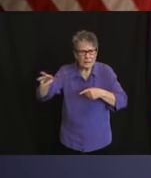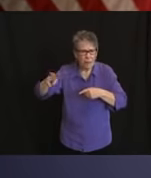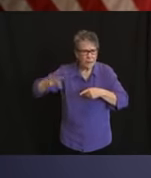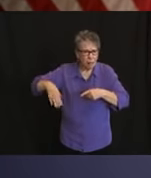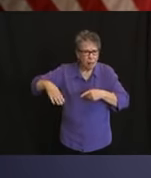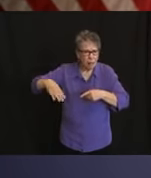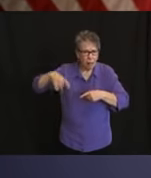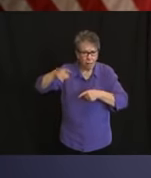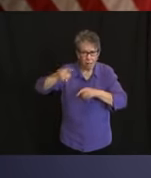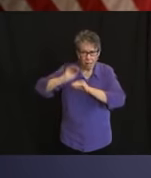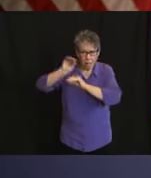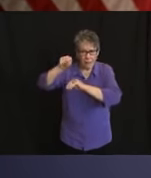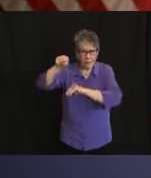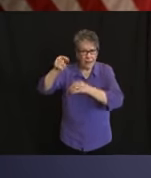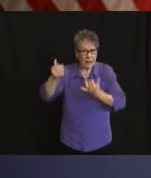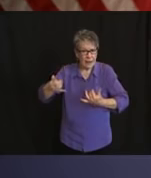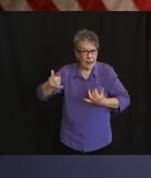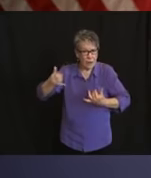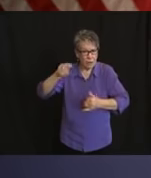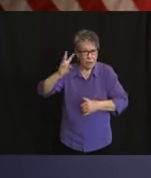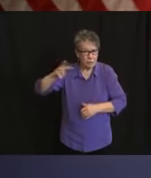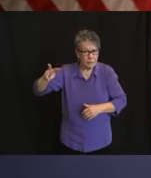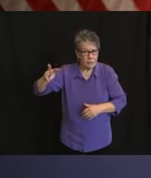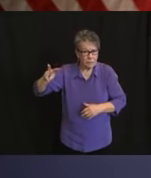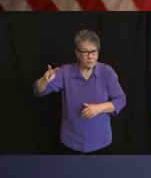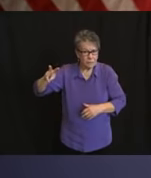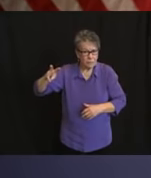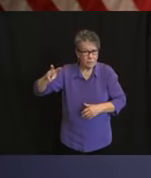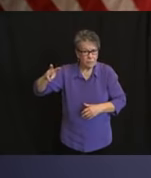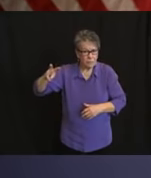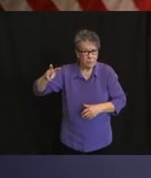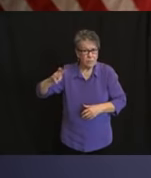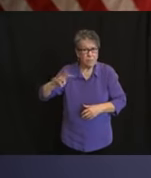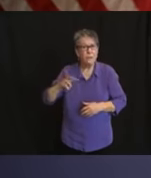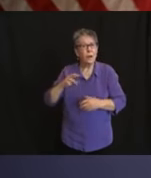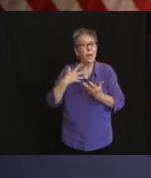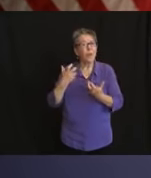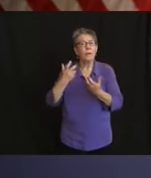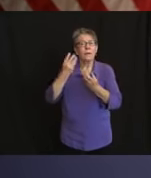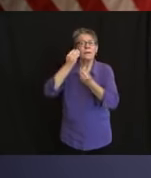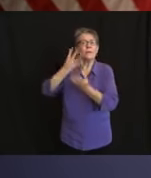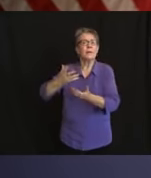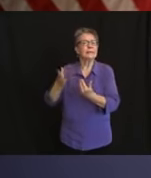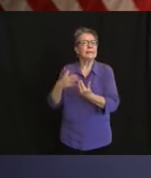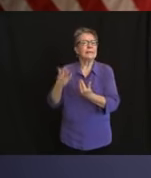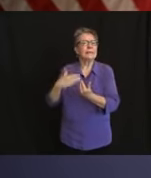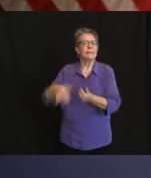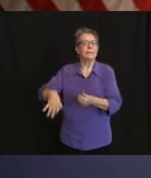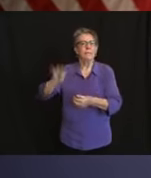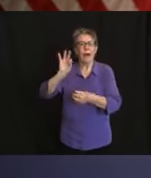be able to go to. And Judy and I have talked about that, and we want to get that up. And that